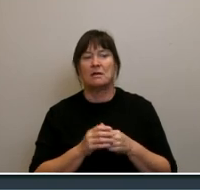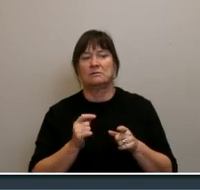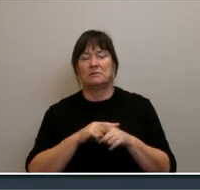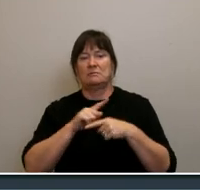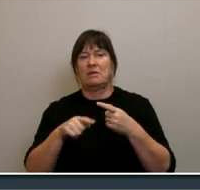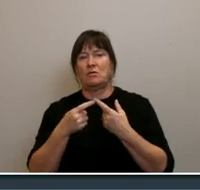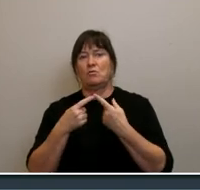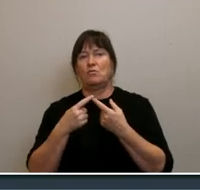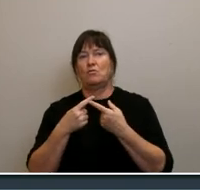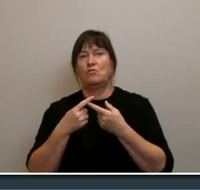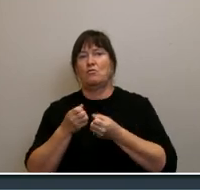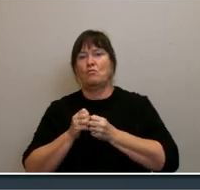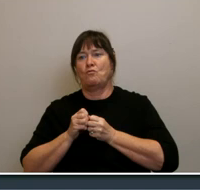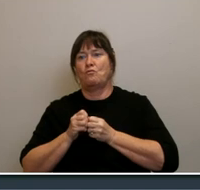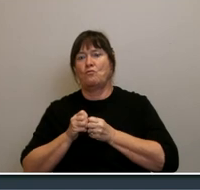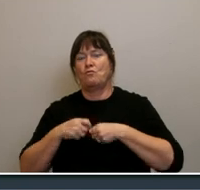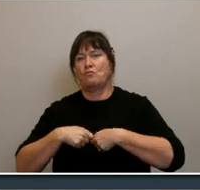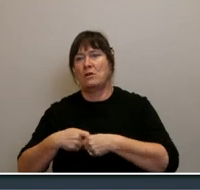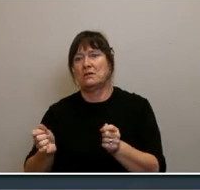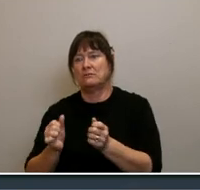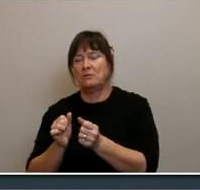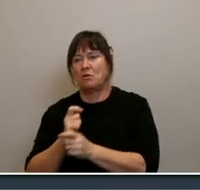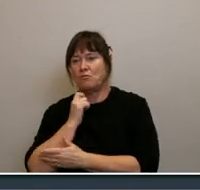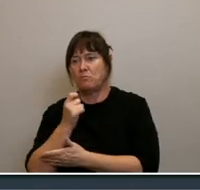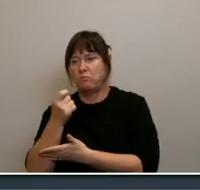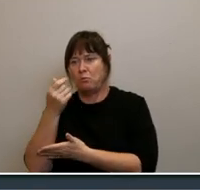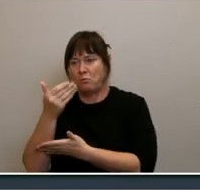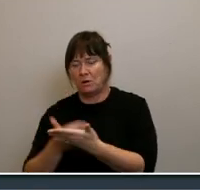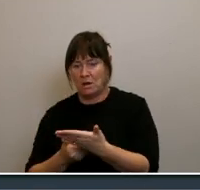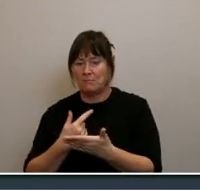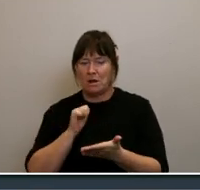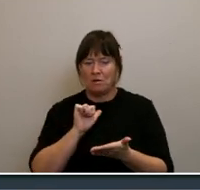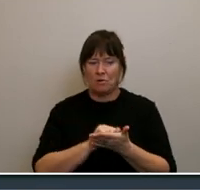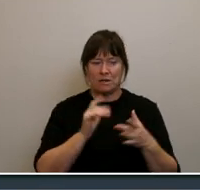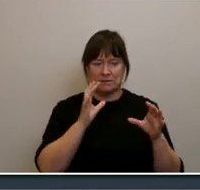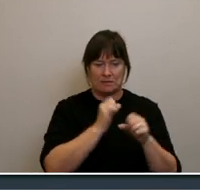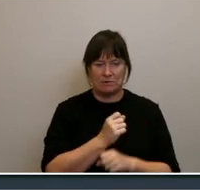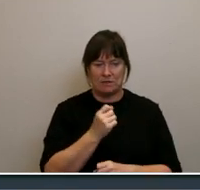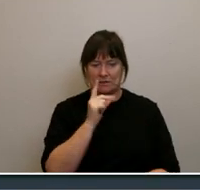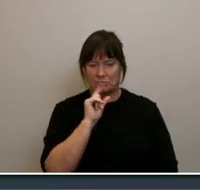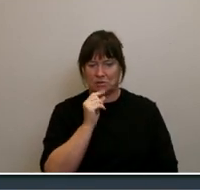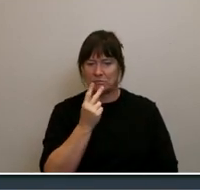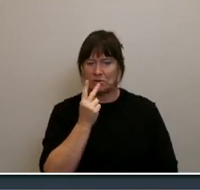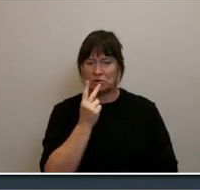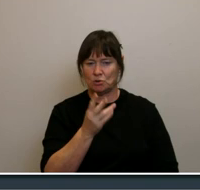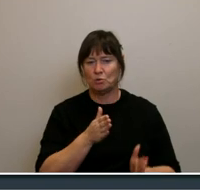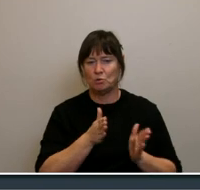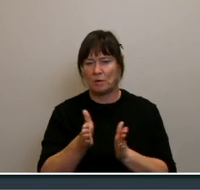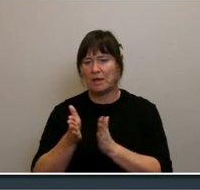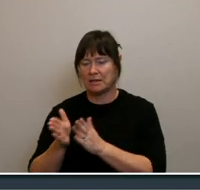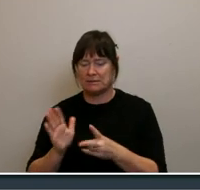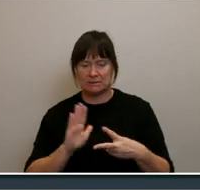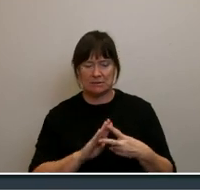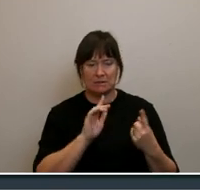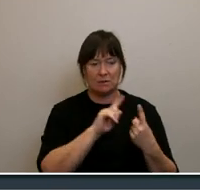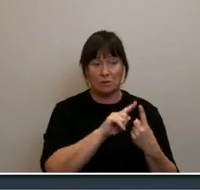Yep. And so am I correct, I suppose, in summarising that potentially there's two ways to skin a cat? One would